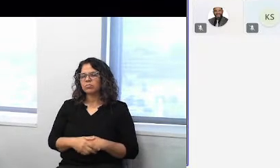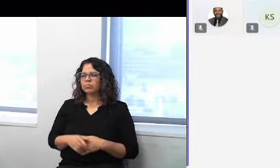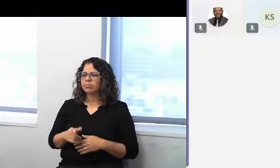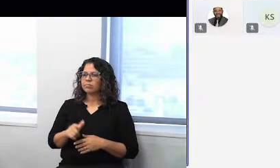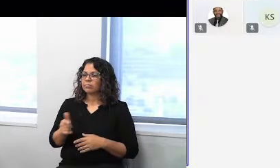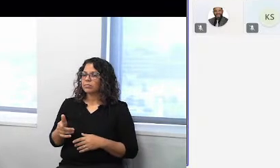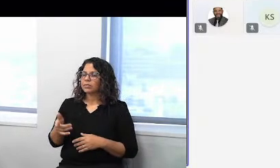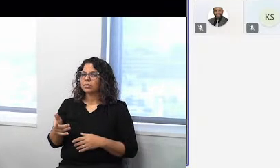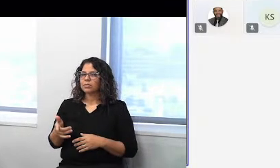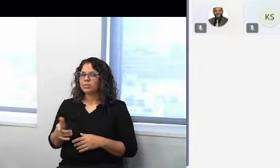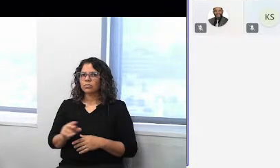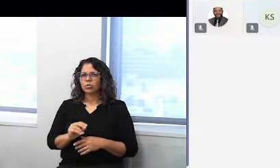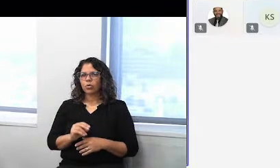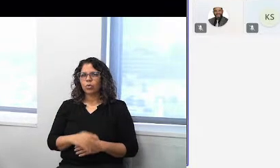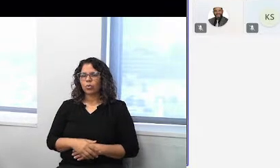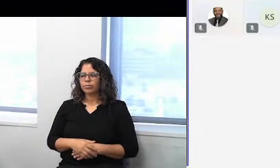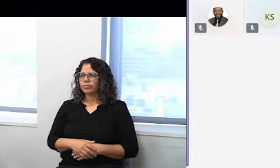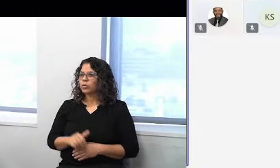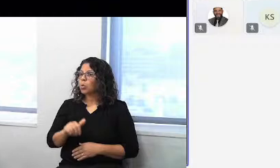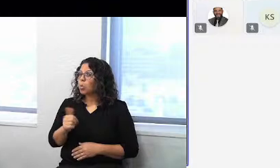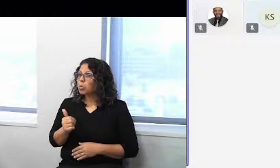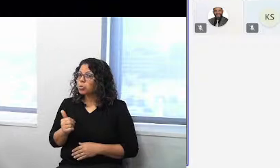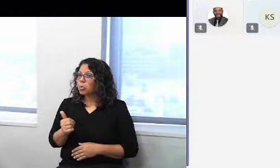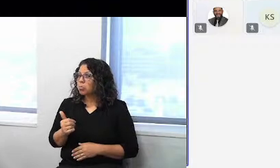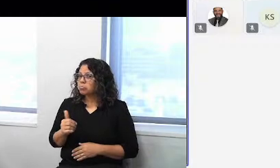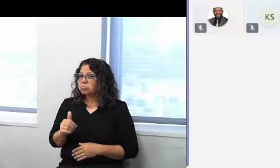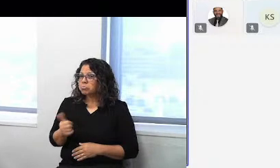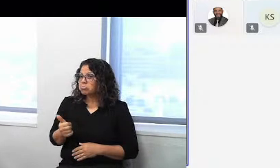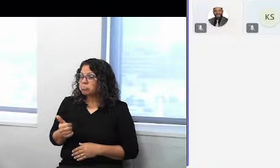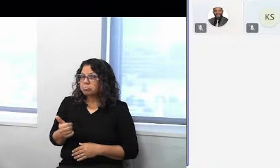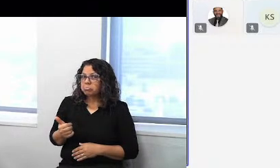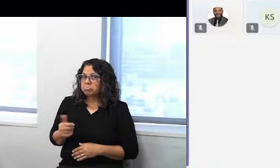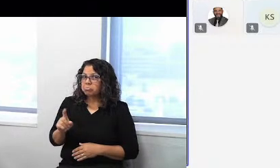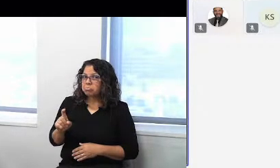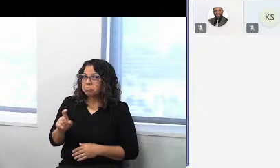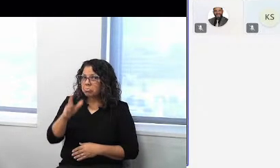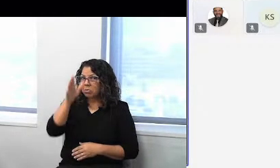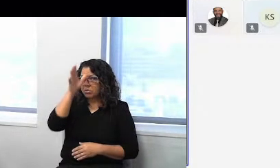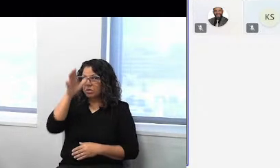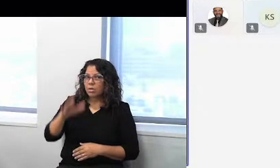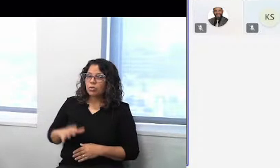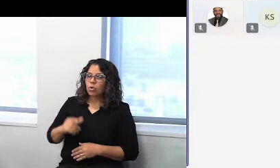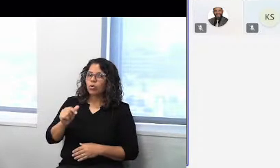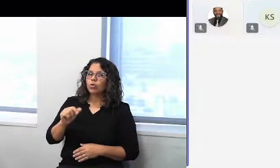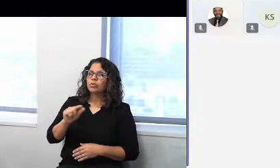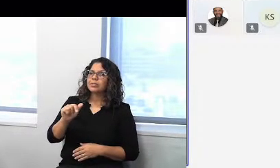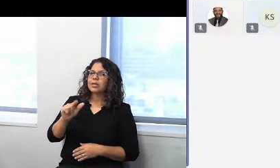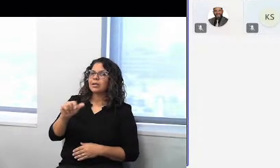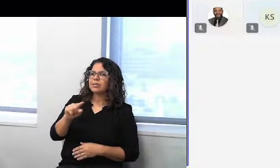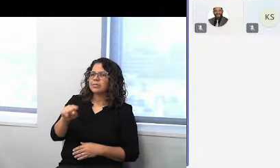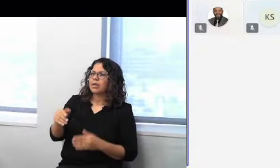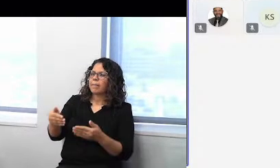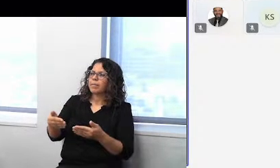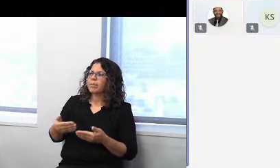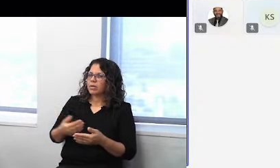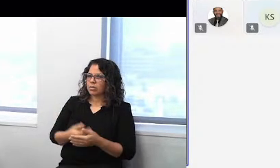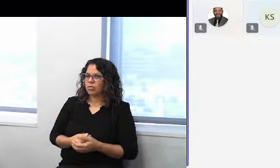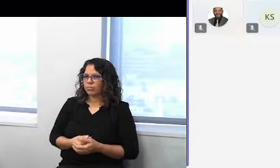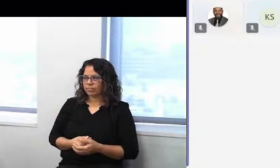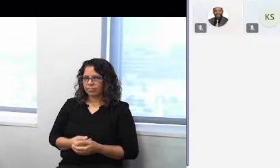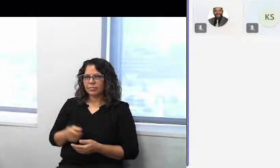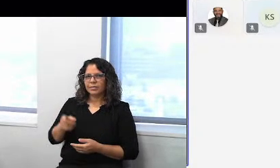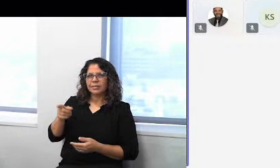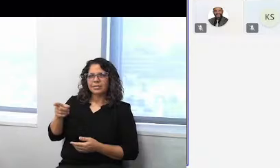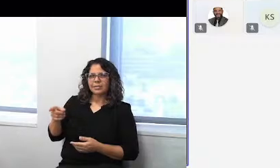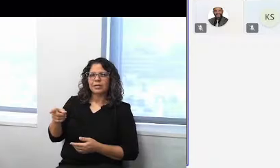No. Okay, and is there anybody else? Mr. Gonzalez, welcome. Just to be clear to everybody, Mr. Gonzalez notified